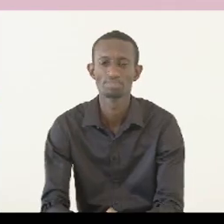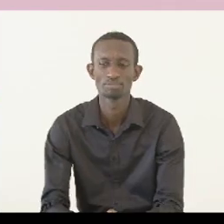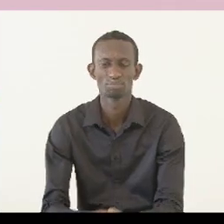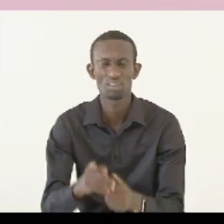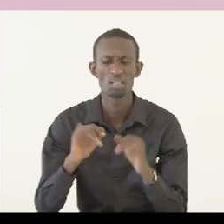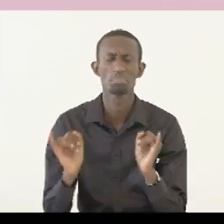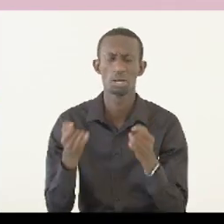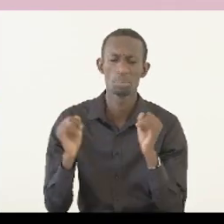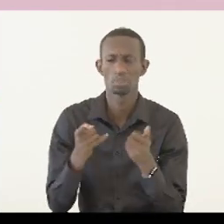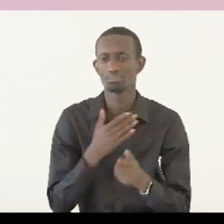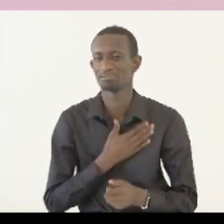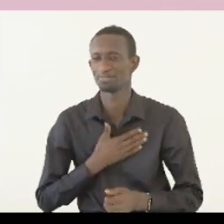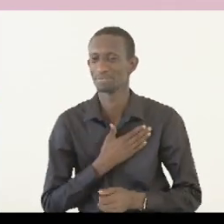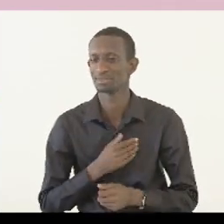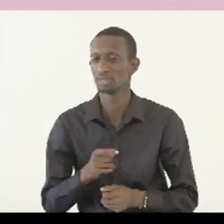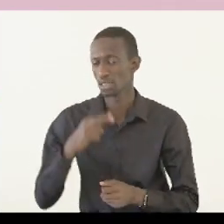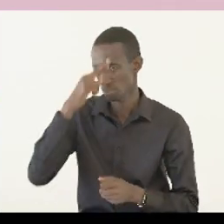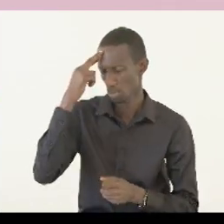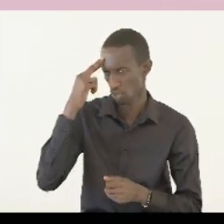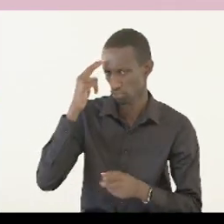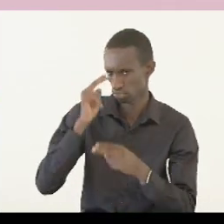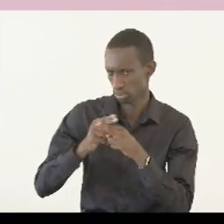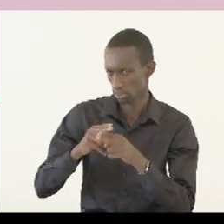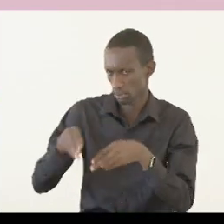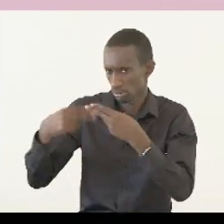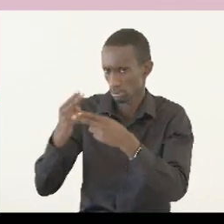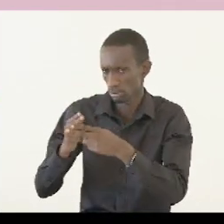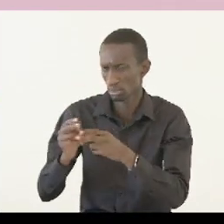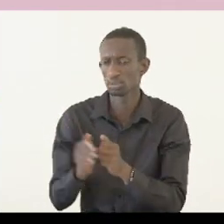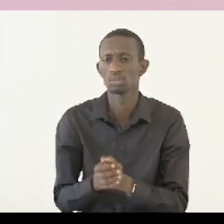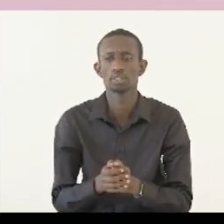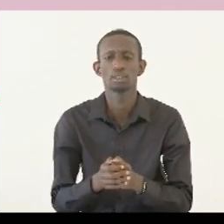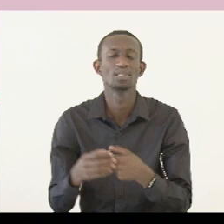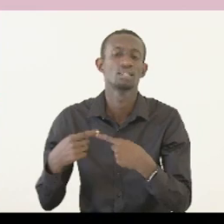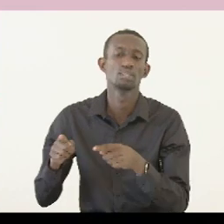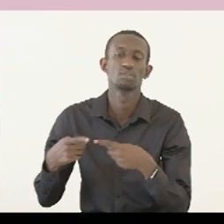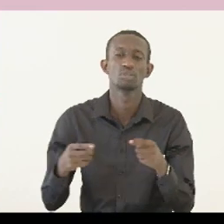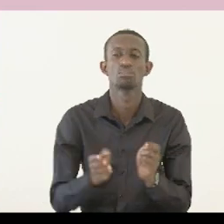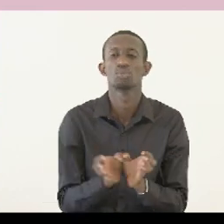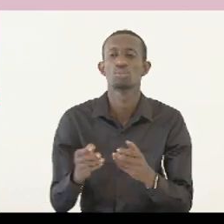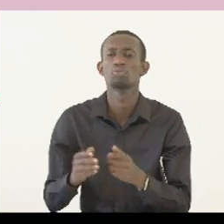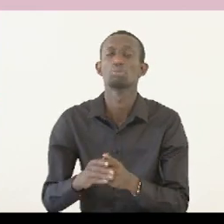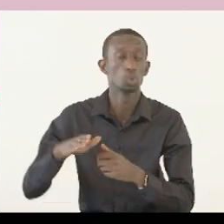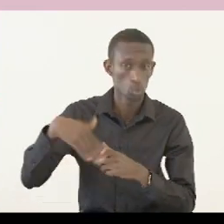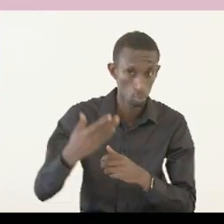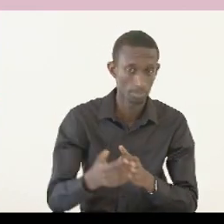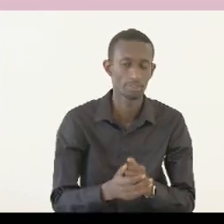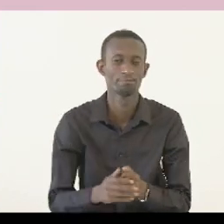Try it please, because the names and the different radicals, they are the ones we will use